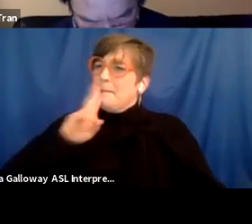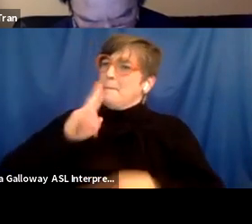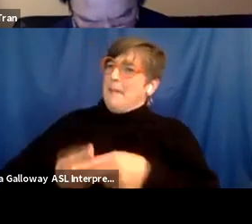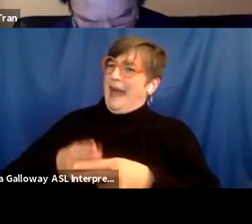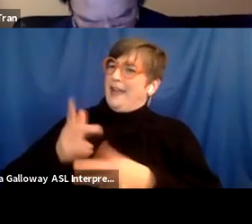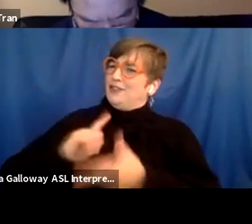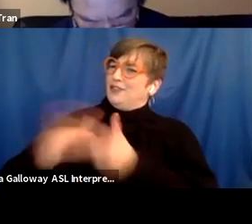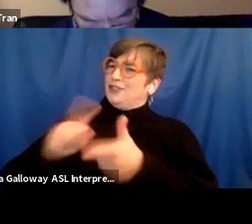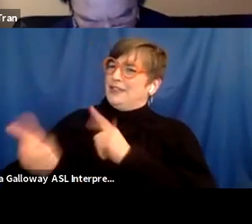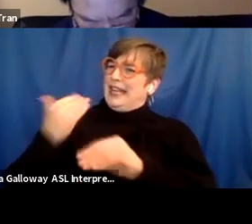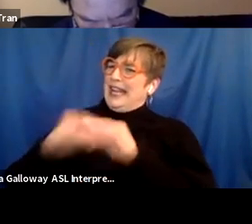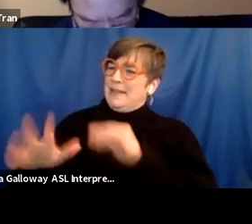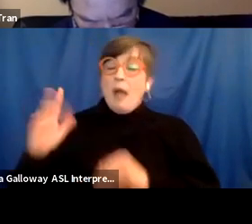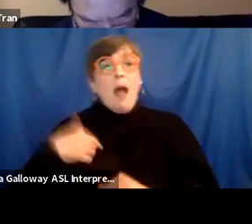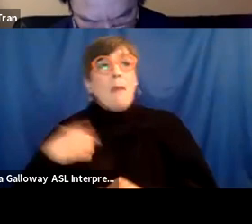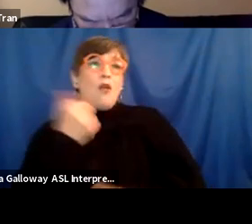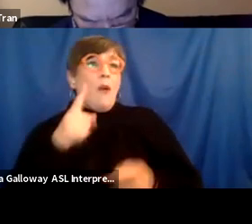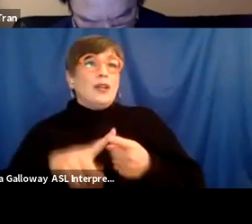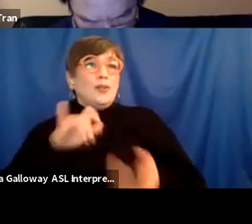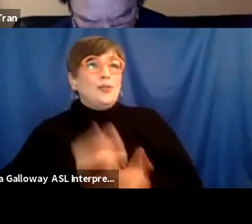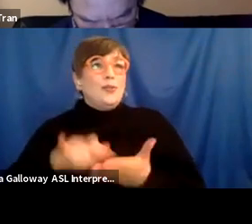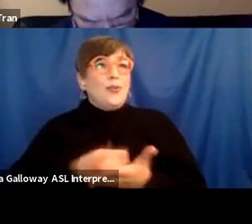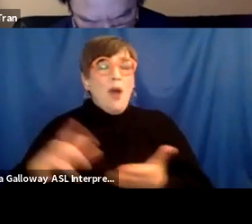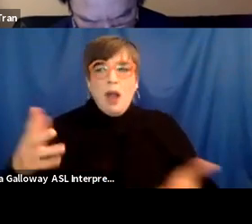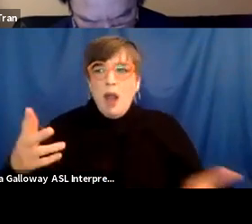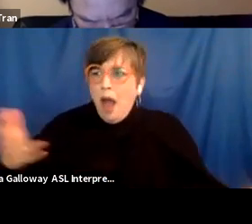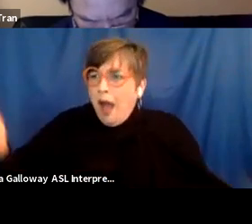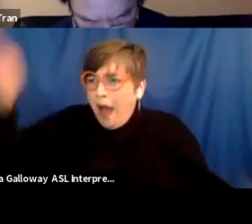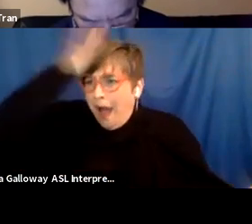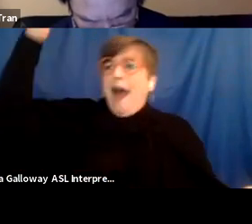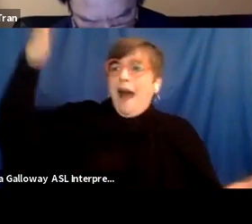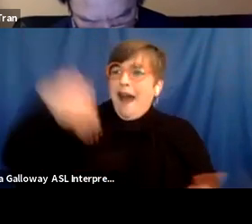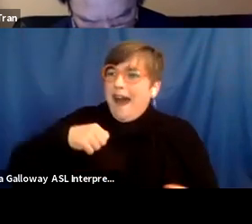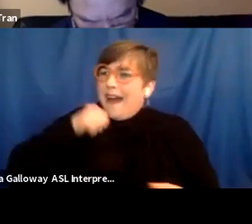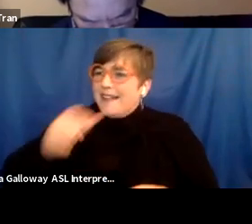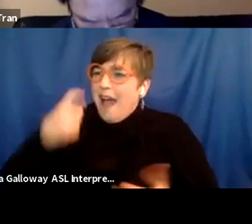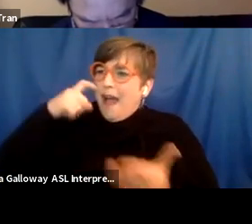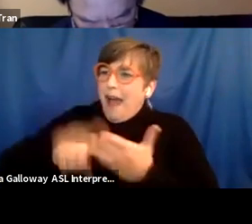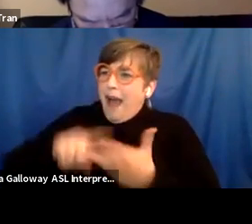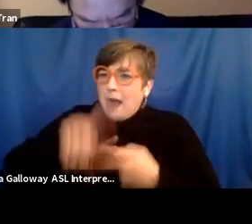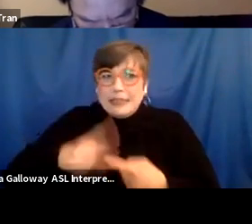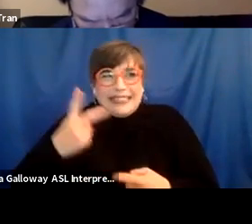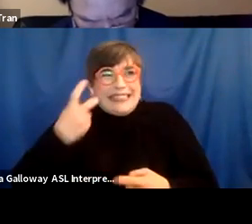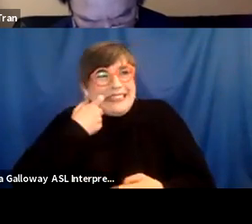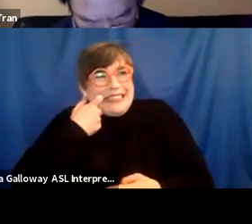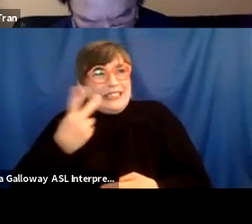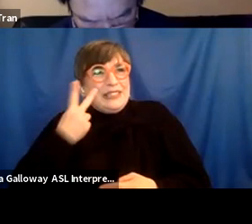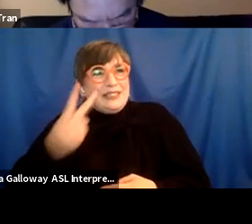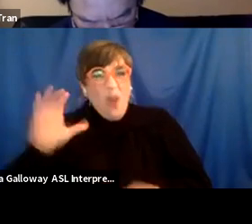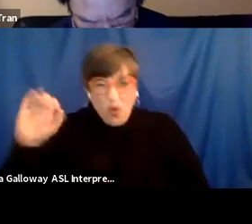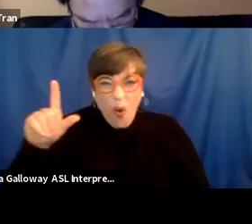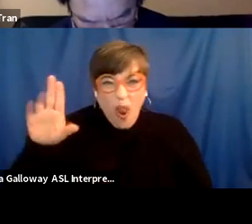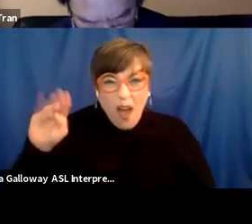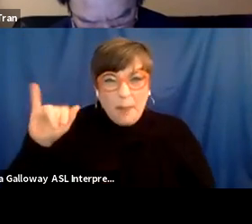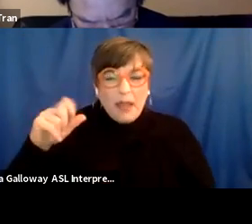I didn't get it. Duh. So I saw the pictures. So that's so nice that you got to go